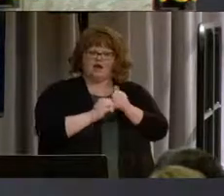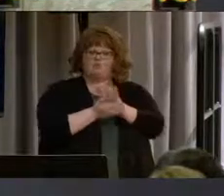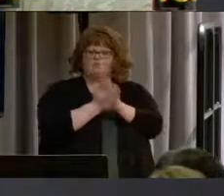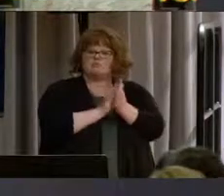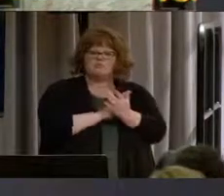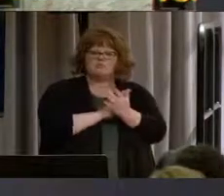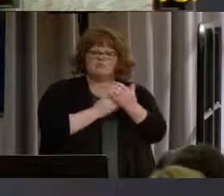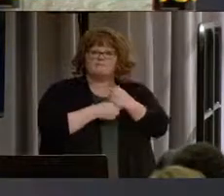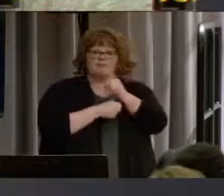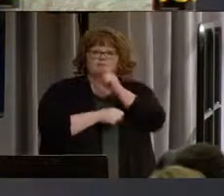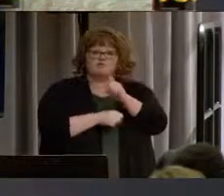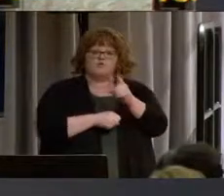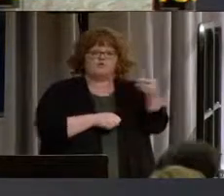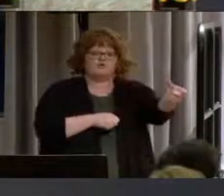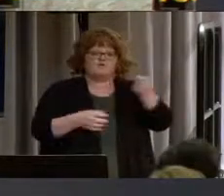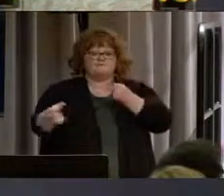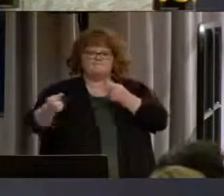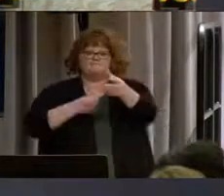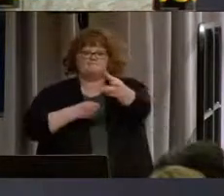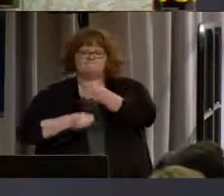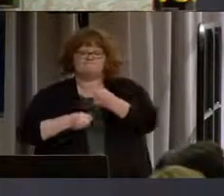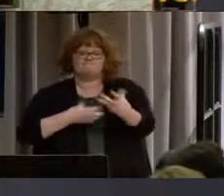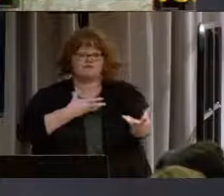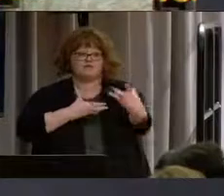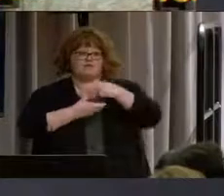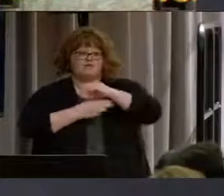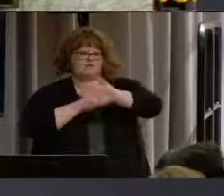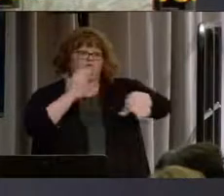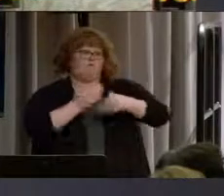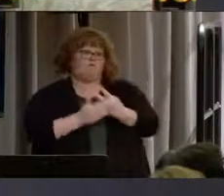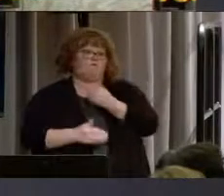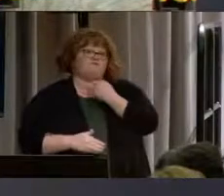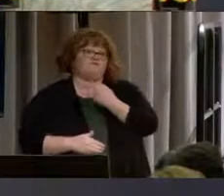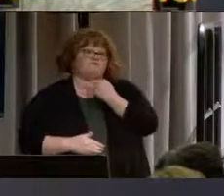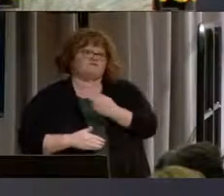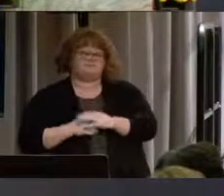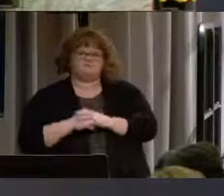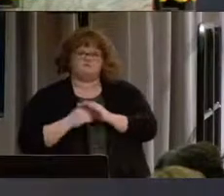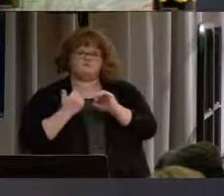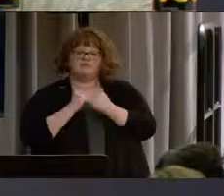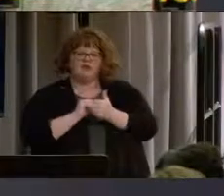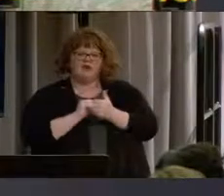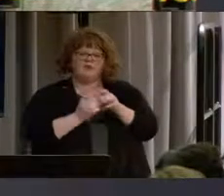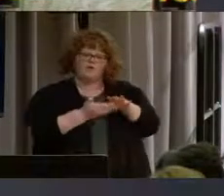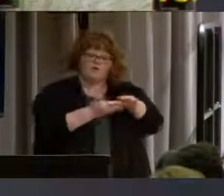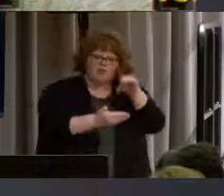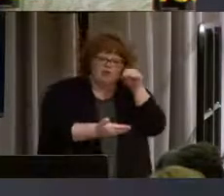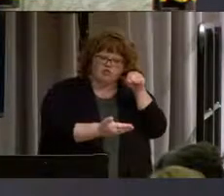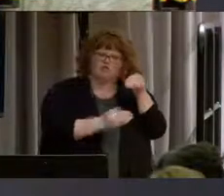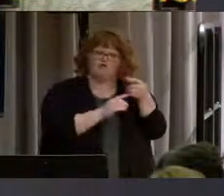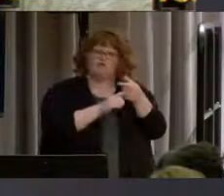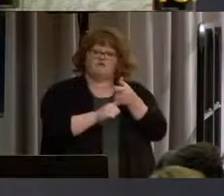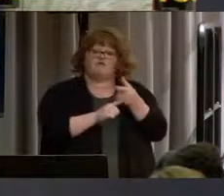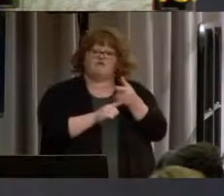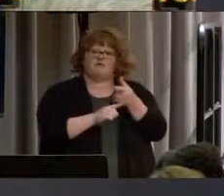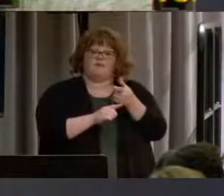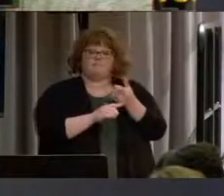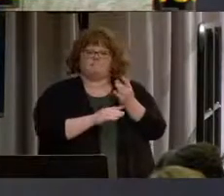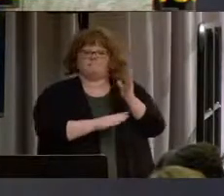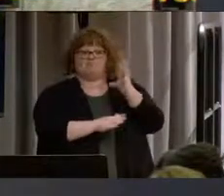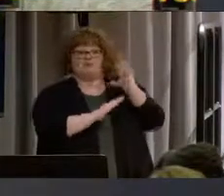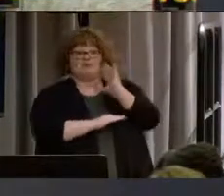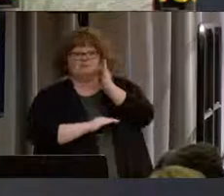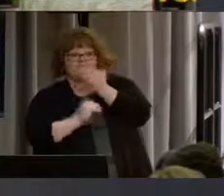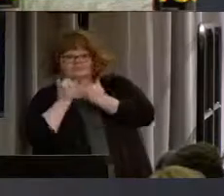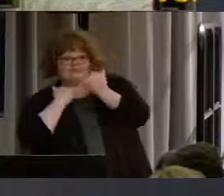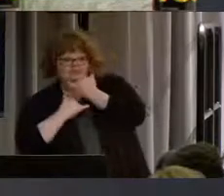How do we make sure all voices are valued? How do we learn from the mistakes of the past? And how do